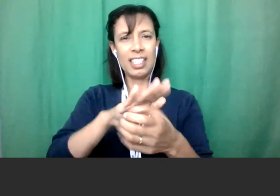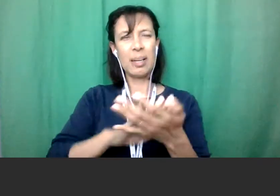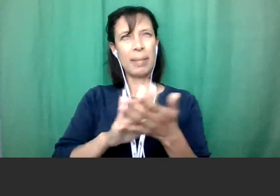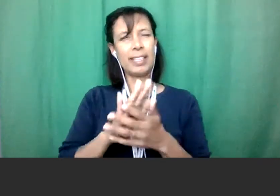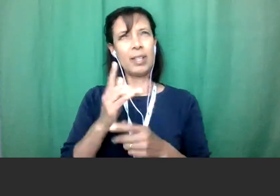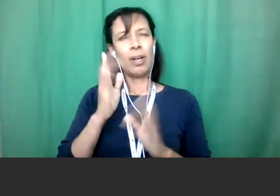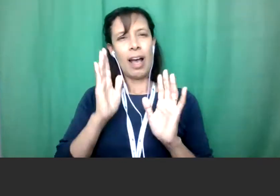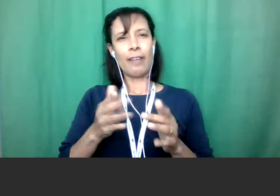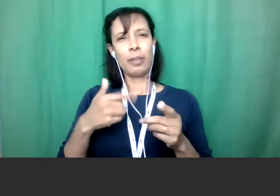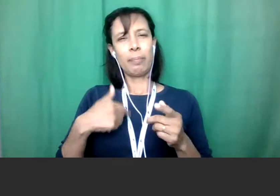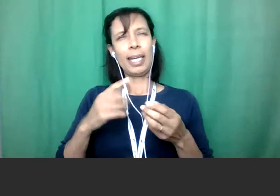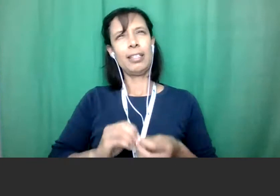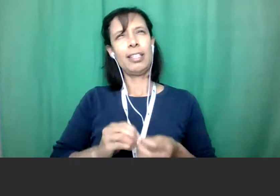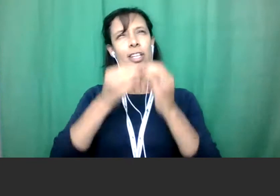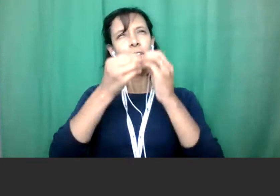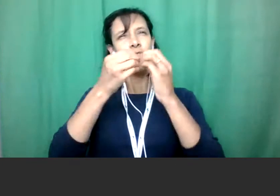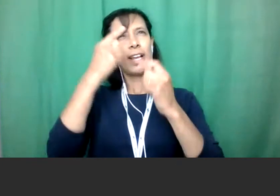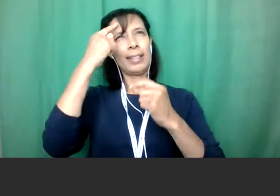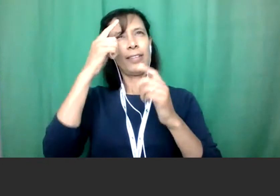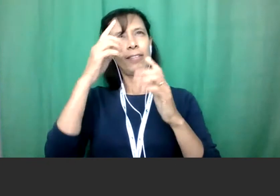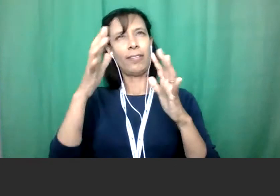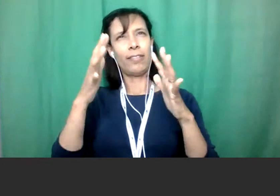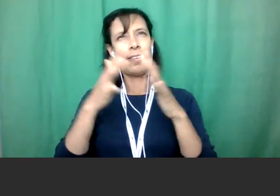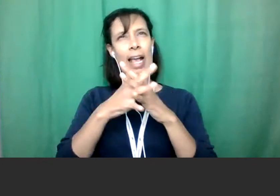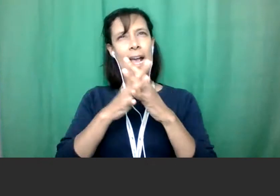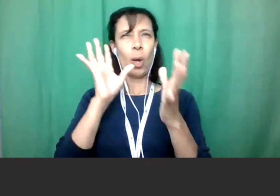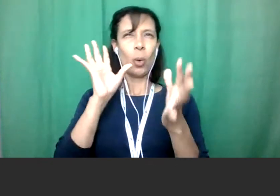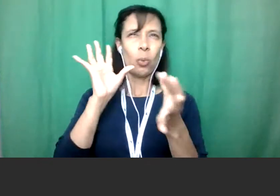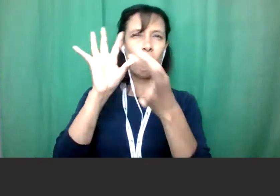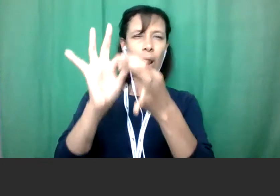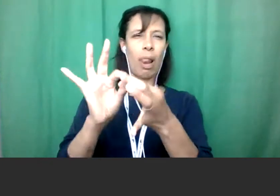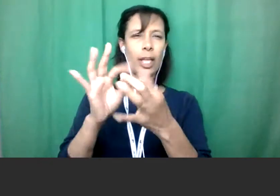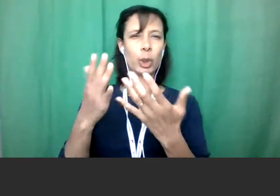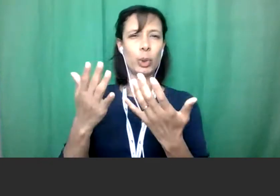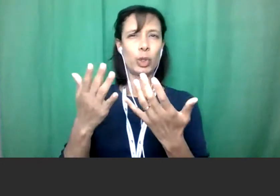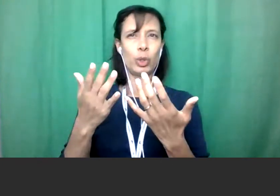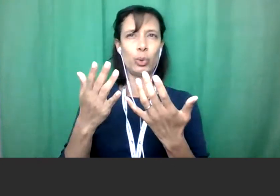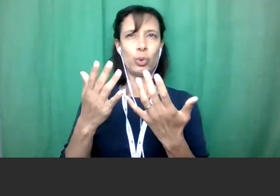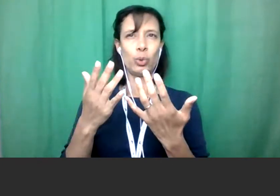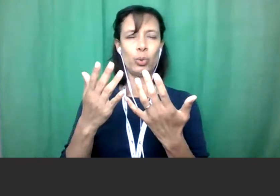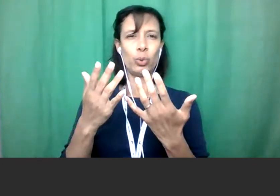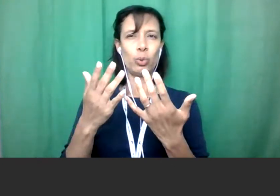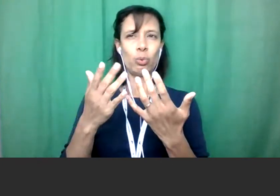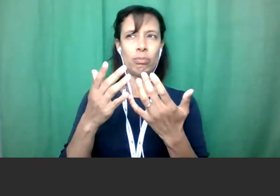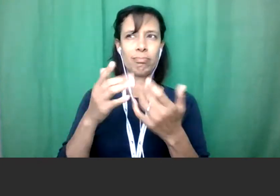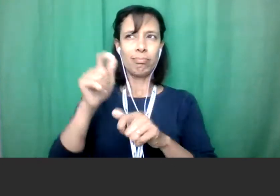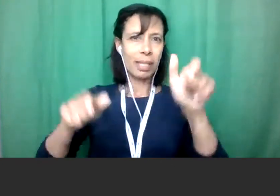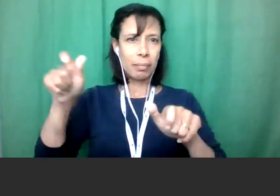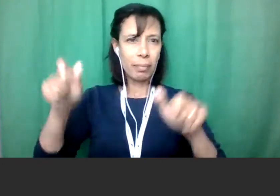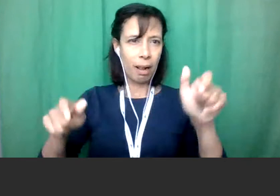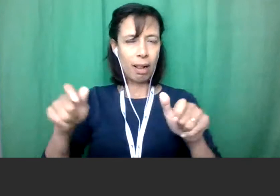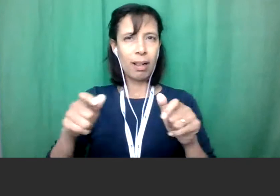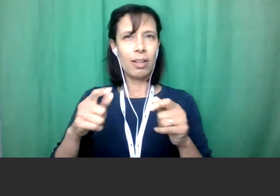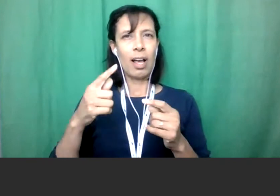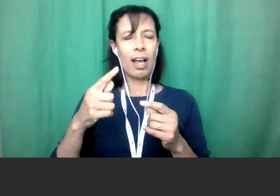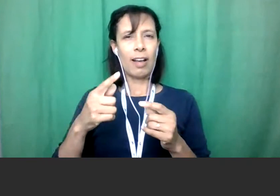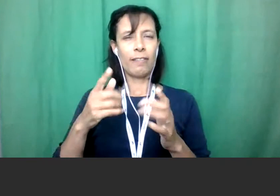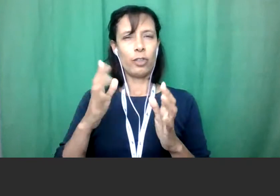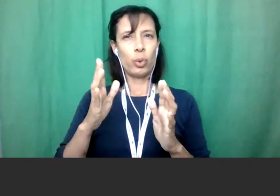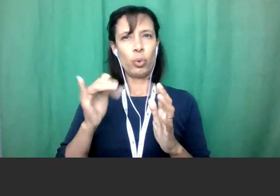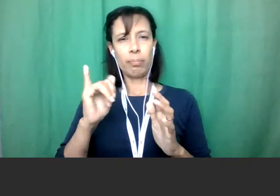creative about how we engage with participants. And it might be that we have to slightly change or adapt our thinking